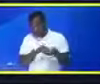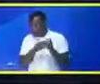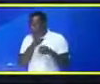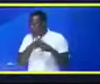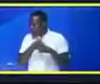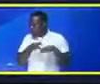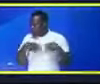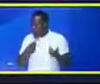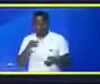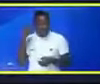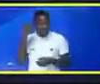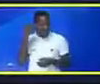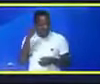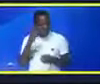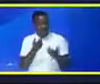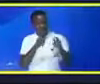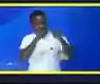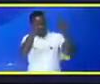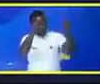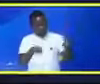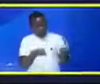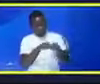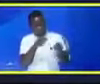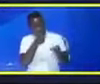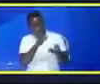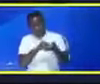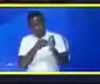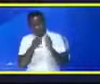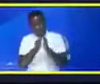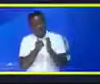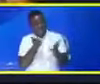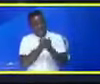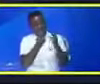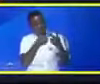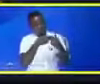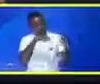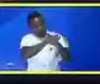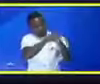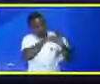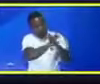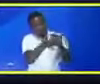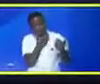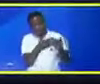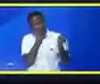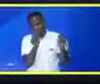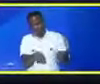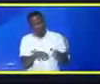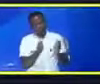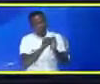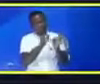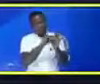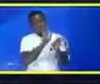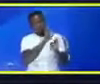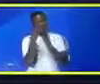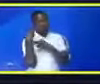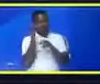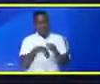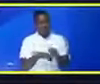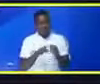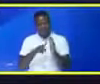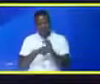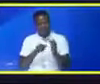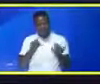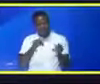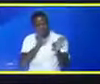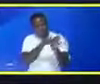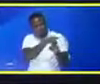metallic, you know, construction that midwives' rooms and so on and so forth. And while that is not wrong, the essence, the whole